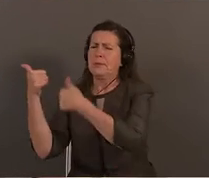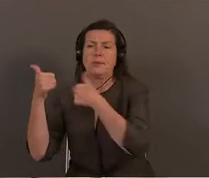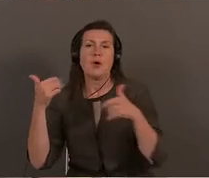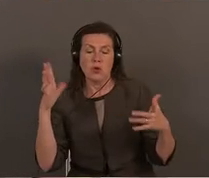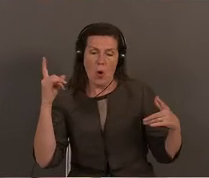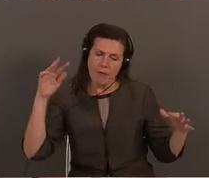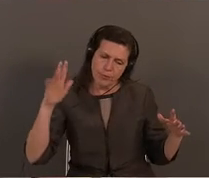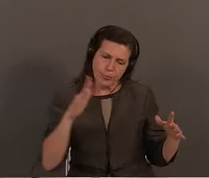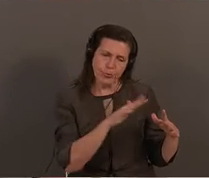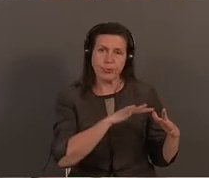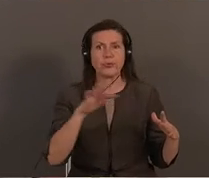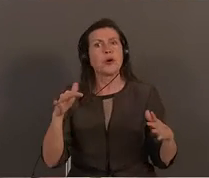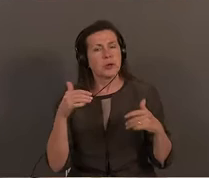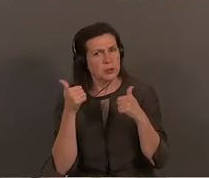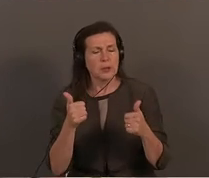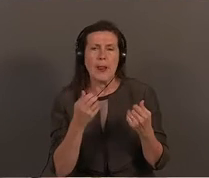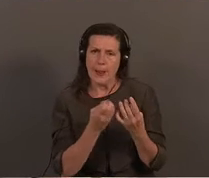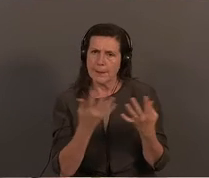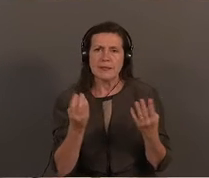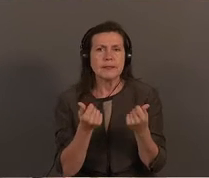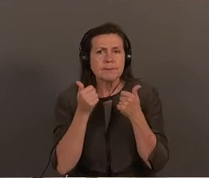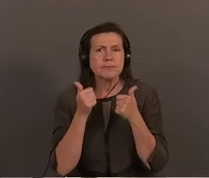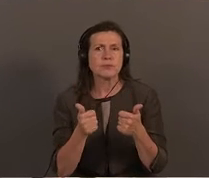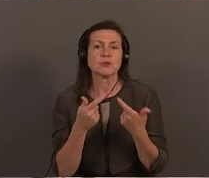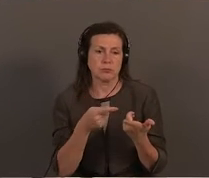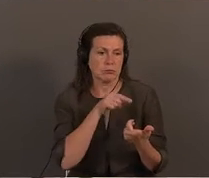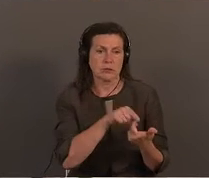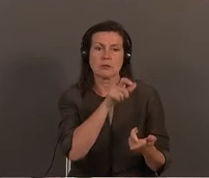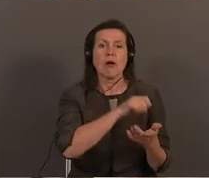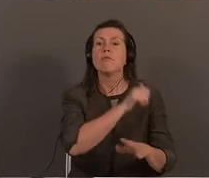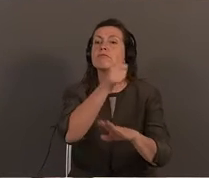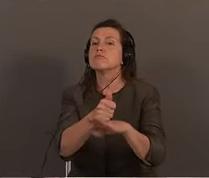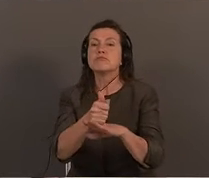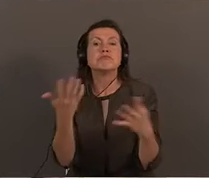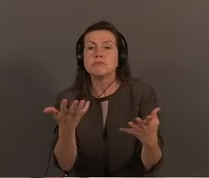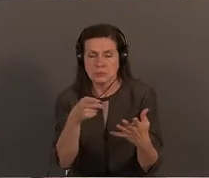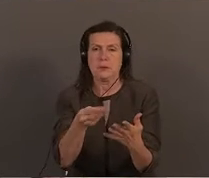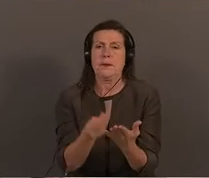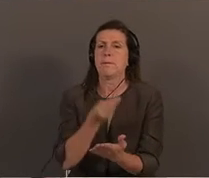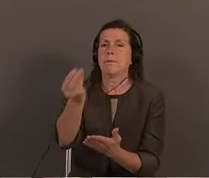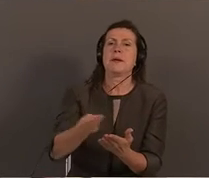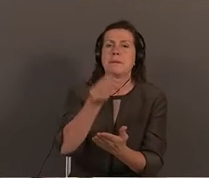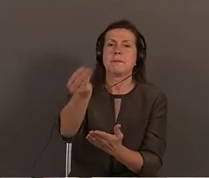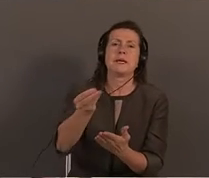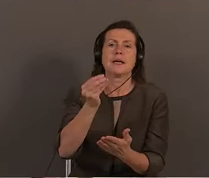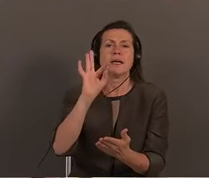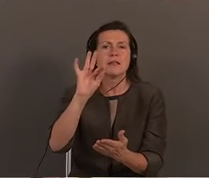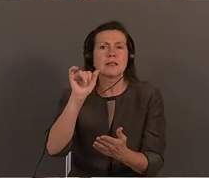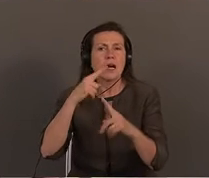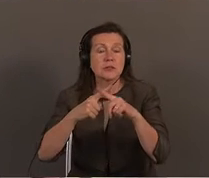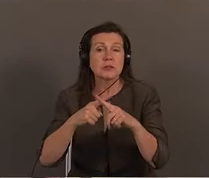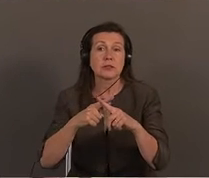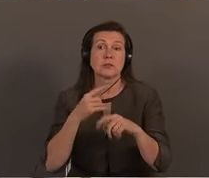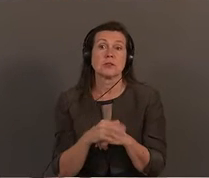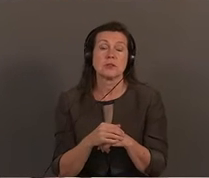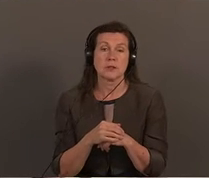those global players are paying taxes somewhere else or not paying at all, but anyway,